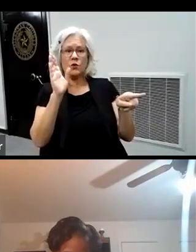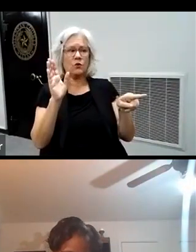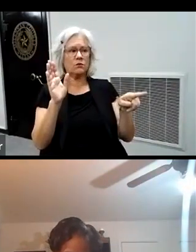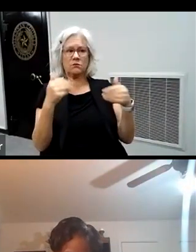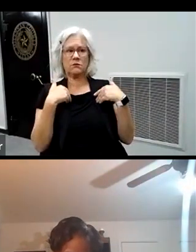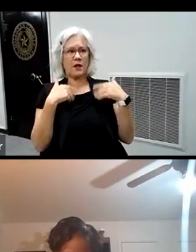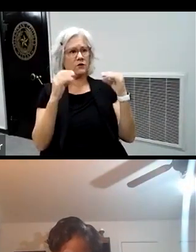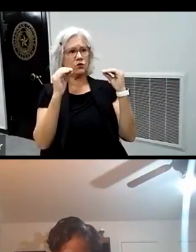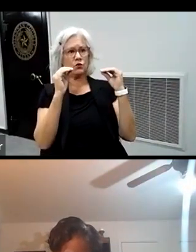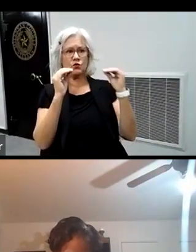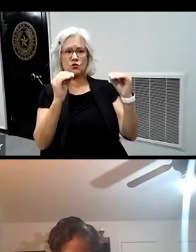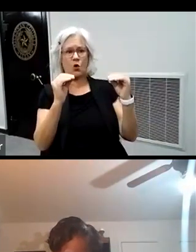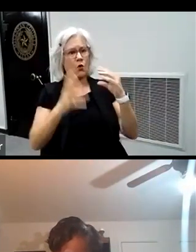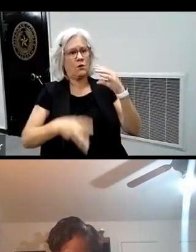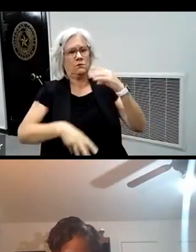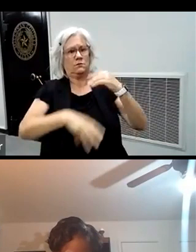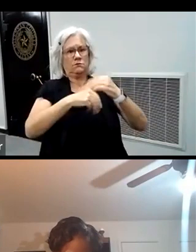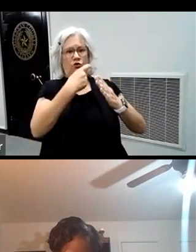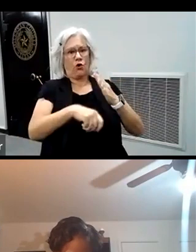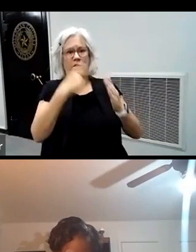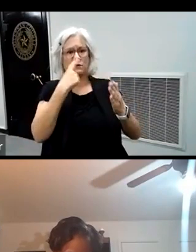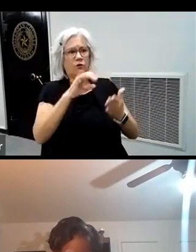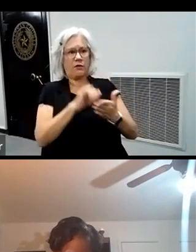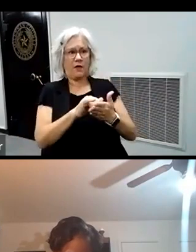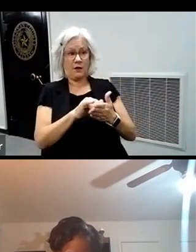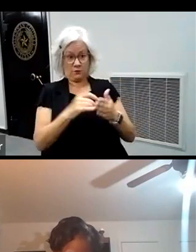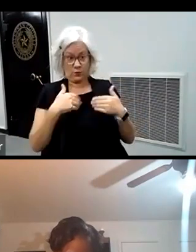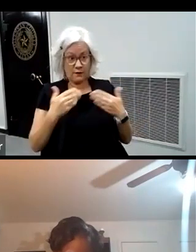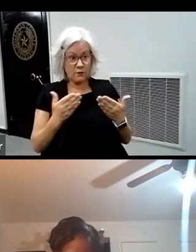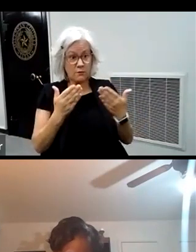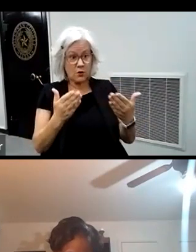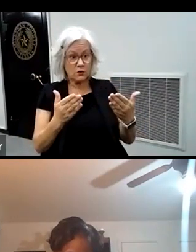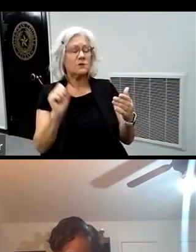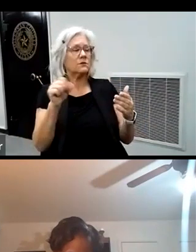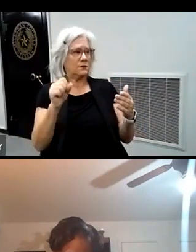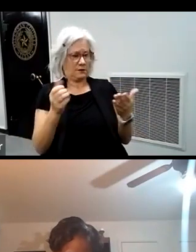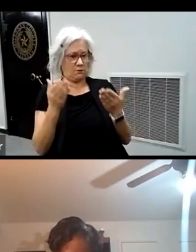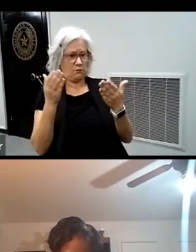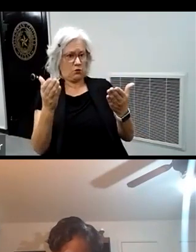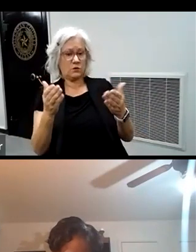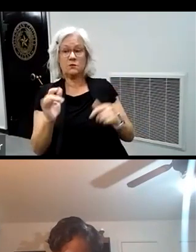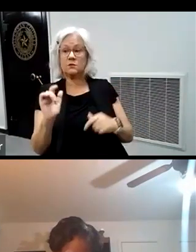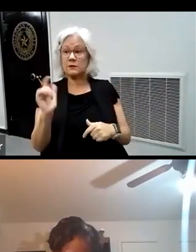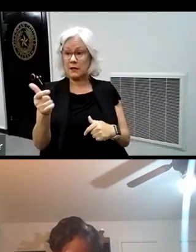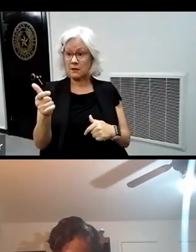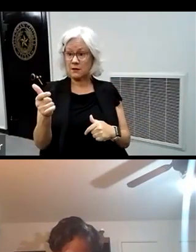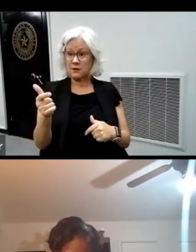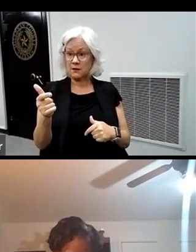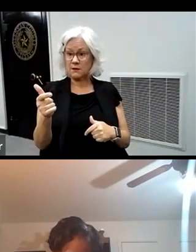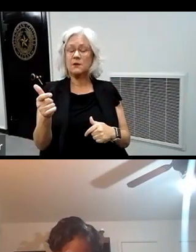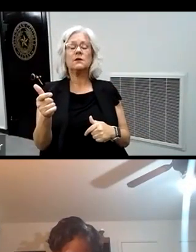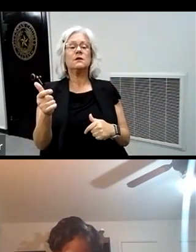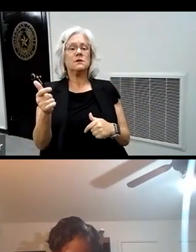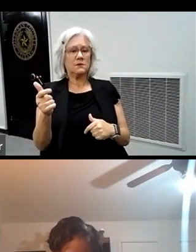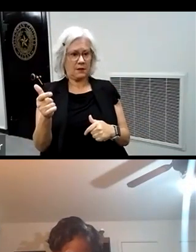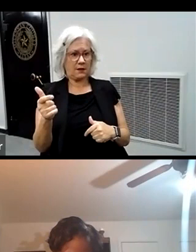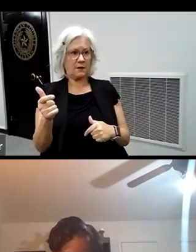additional cost incurred. Is there a motion to approve this? So moved. Is there a second? I'll